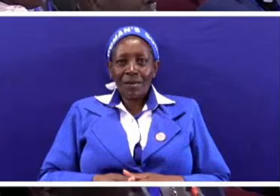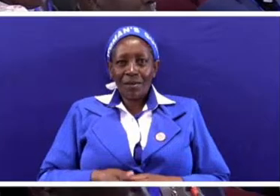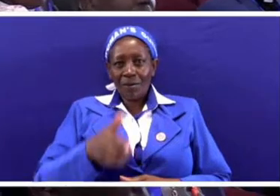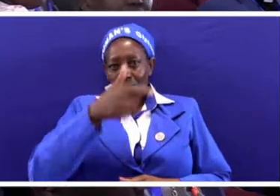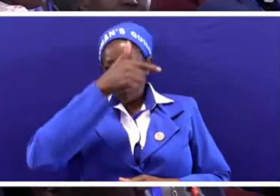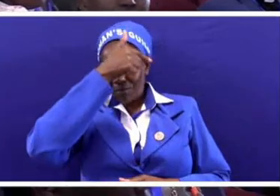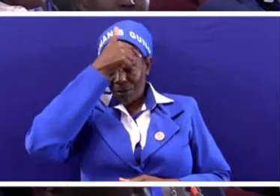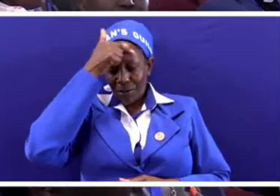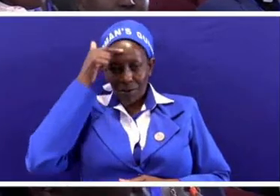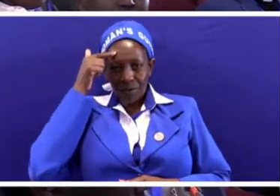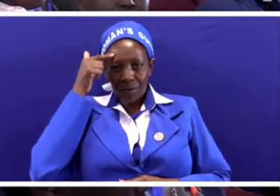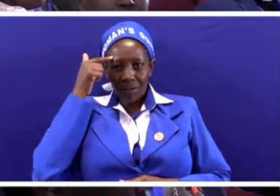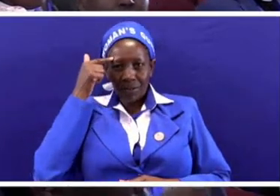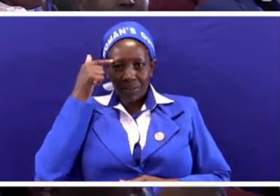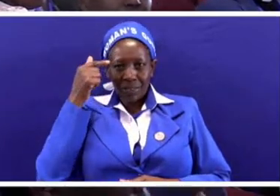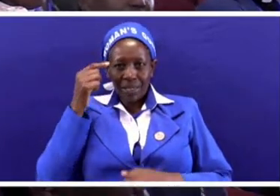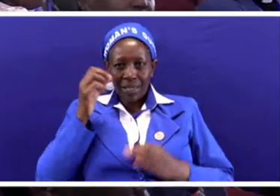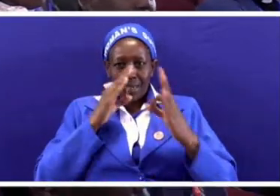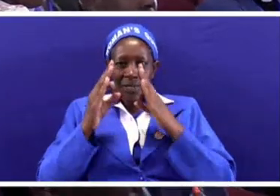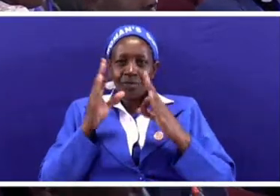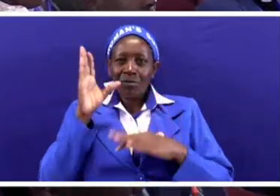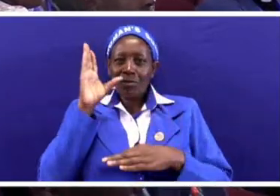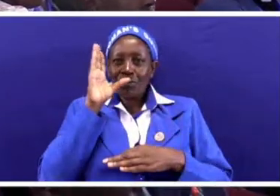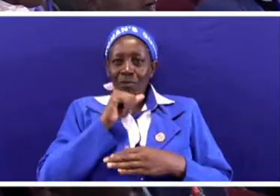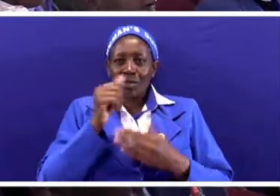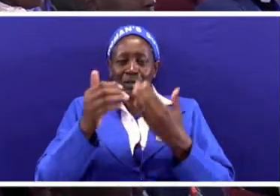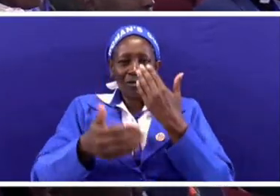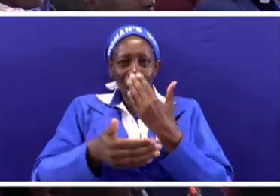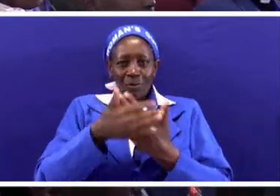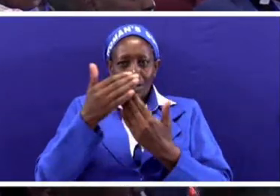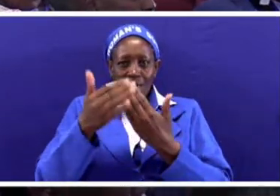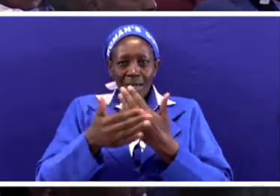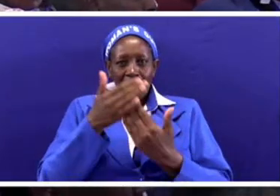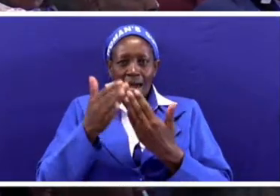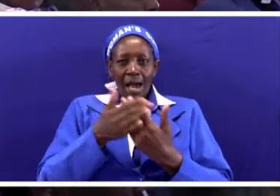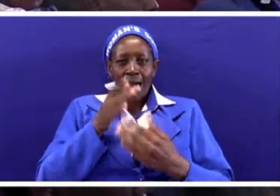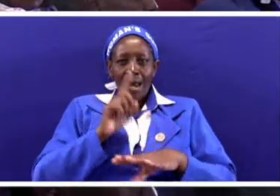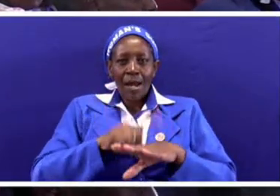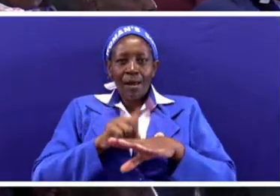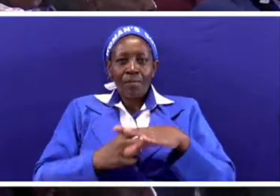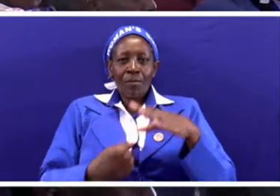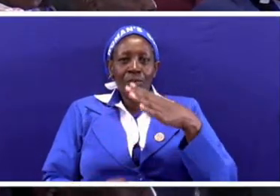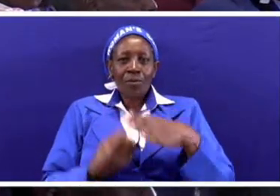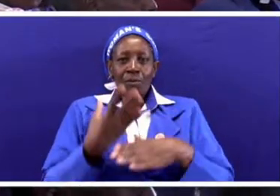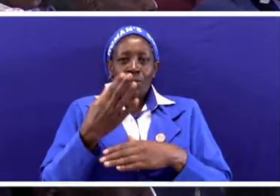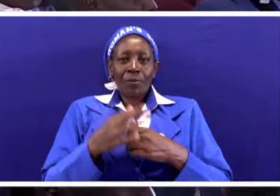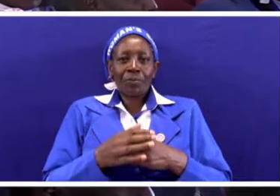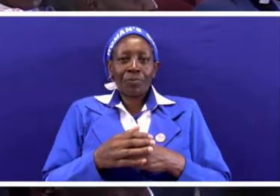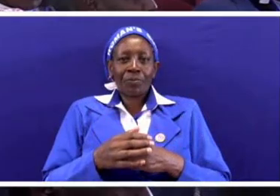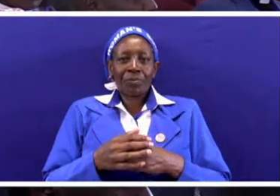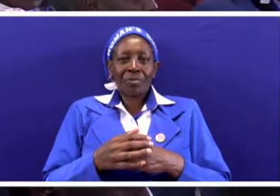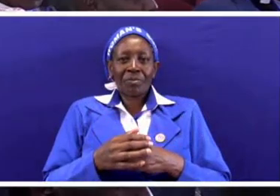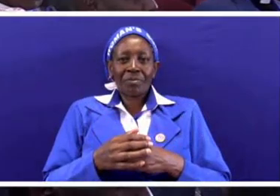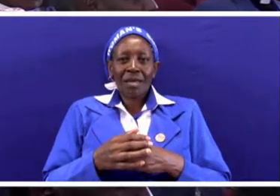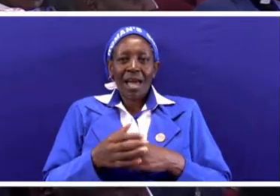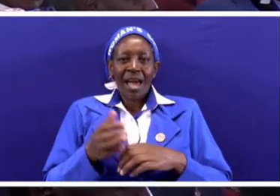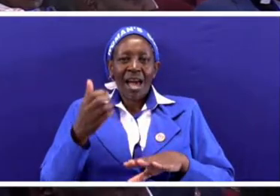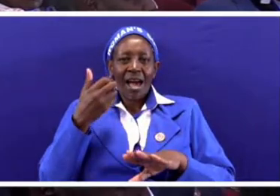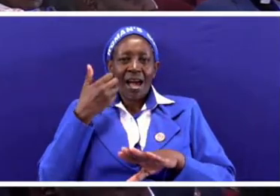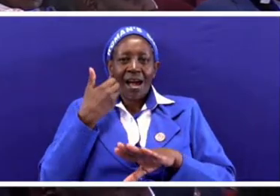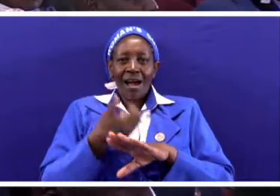take care when the tree is growing, we shall not be able to harness whatever is in